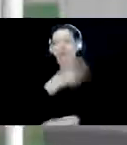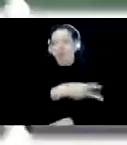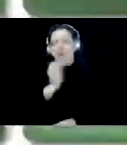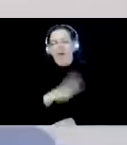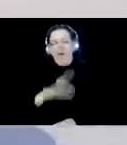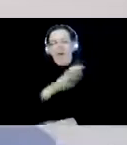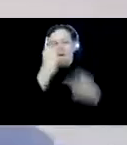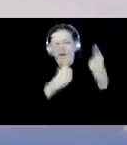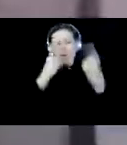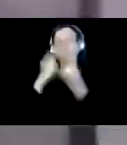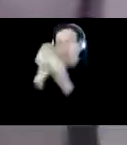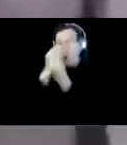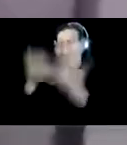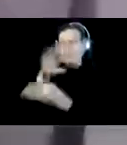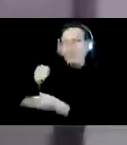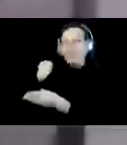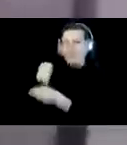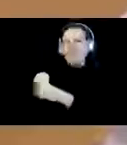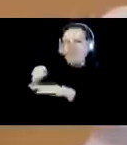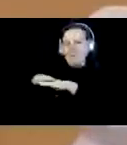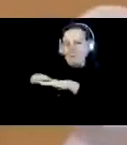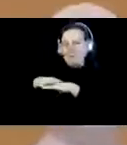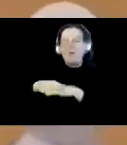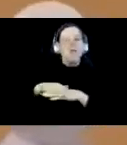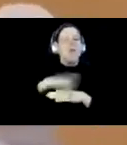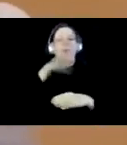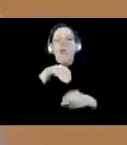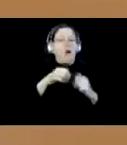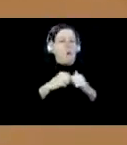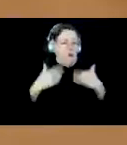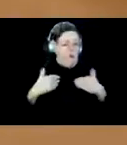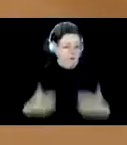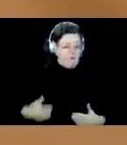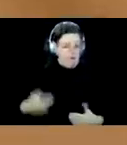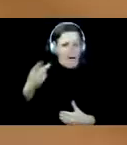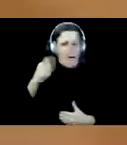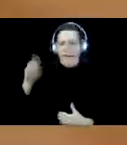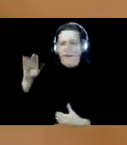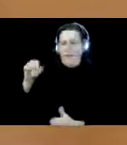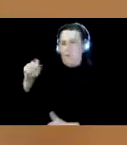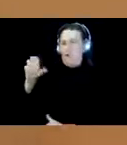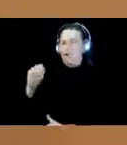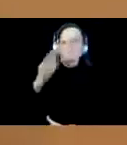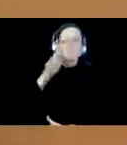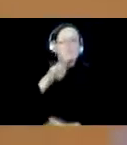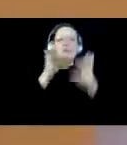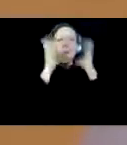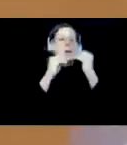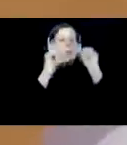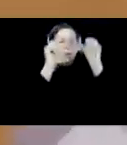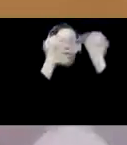carries sits on its surface and and not within its body. Palimpsest. Look at this beautiful presidential bust. I accept Grey everything comb under city